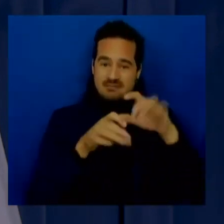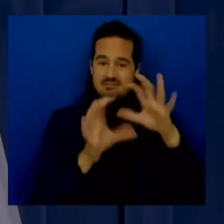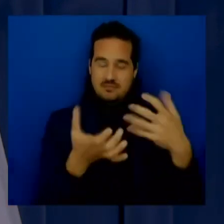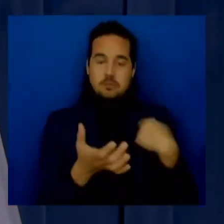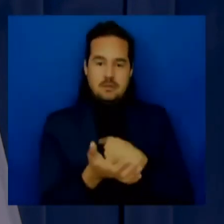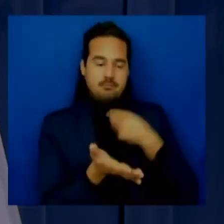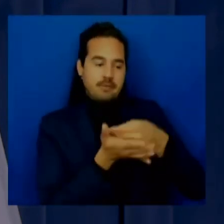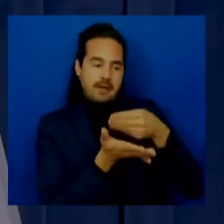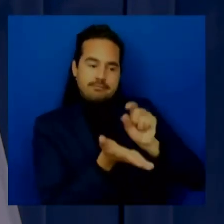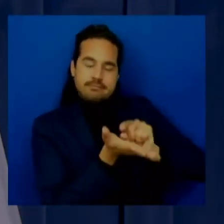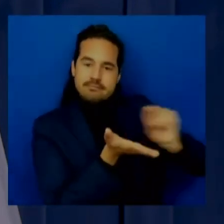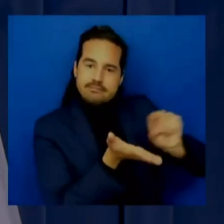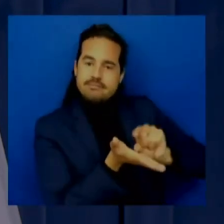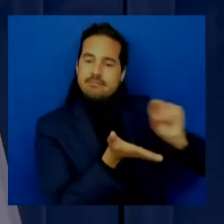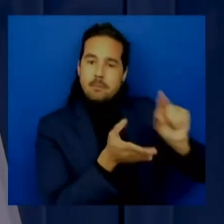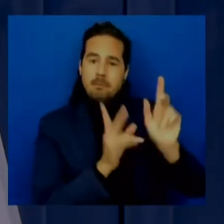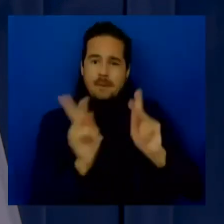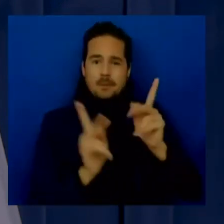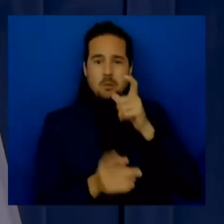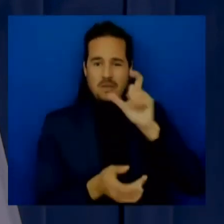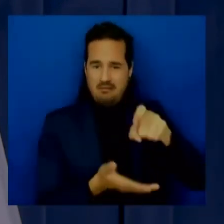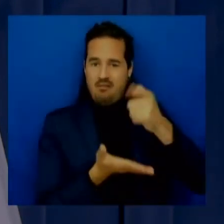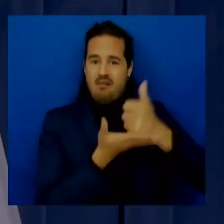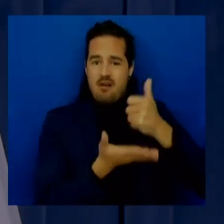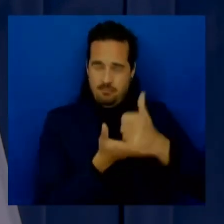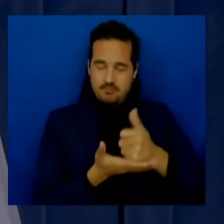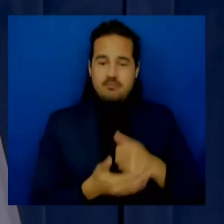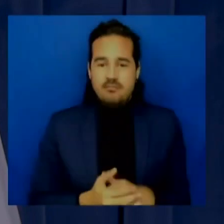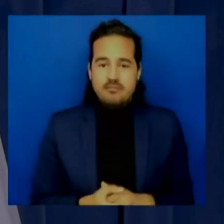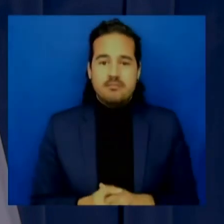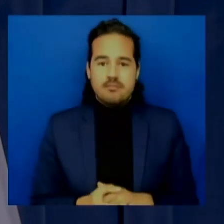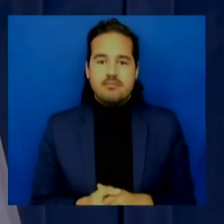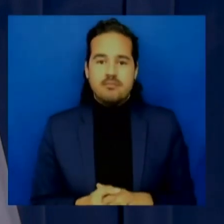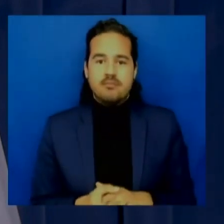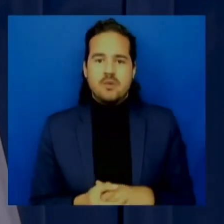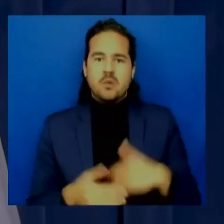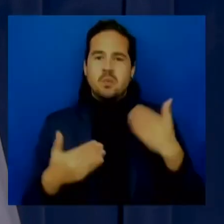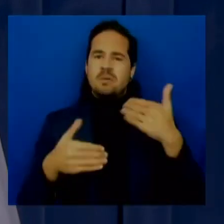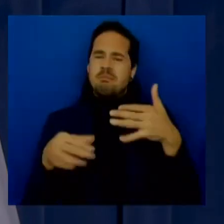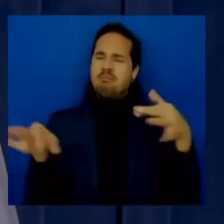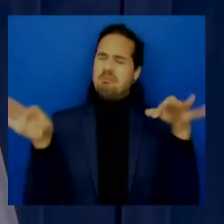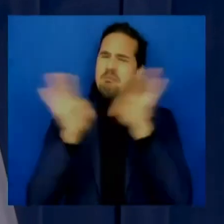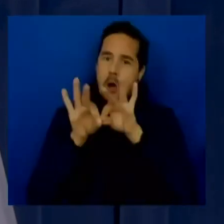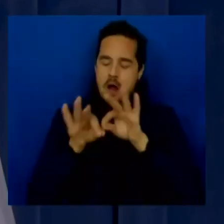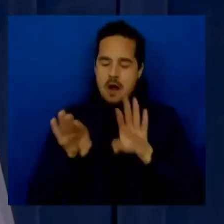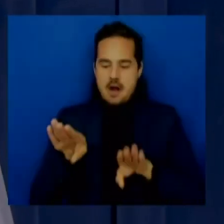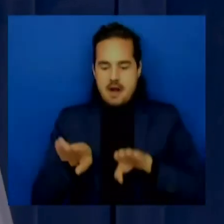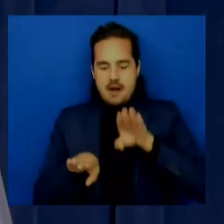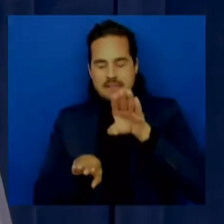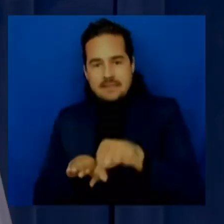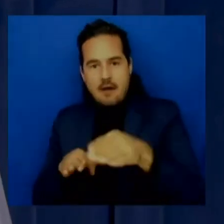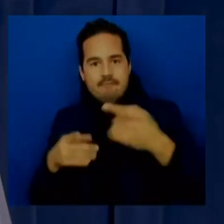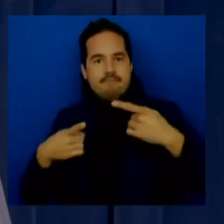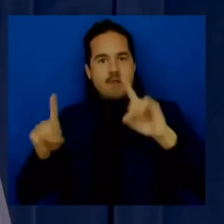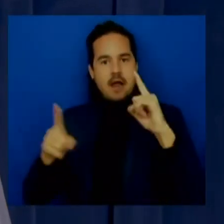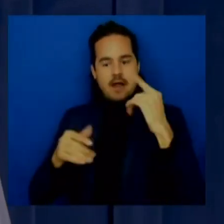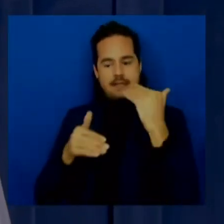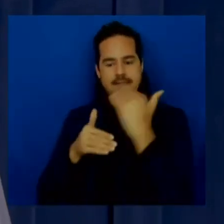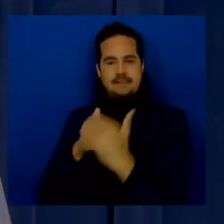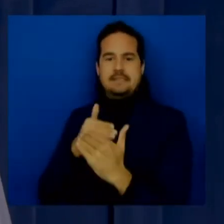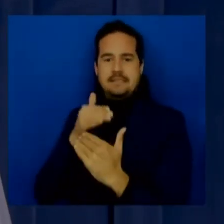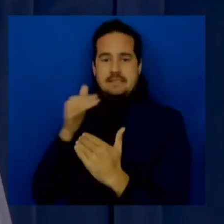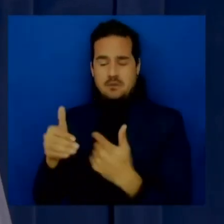want to acknowledge not only the leaders that will be talking here today, but I want to acknowledge the